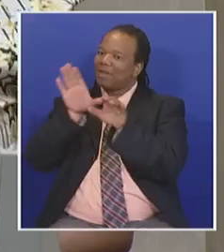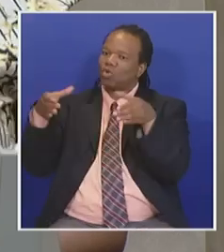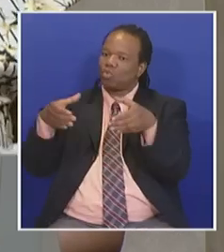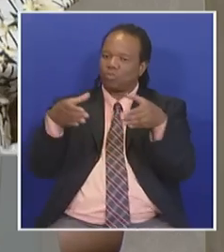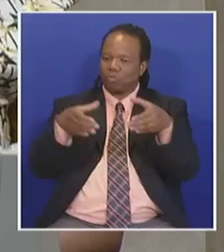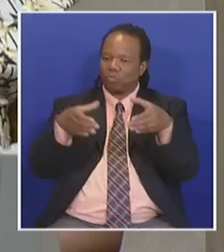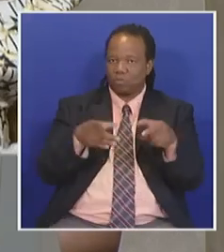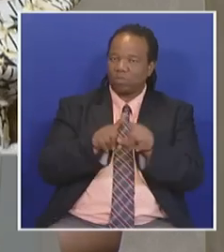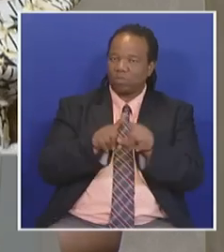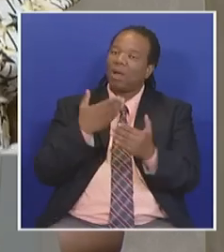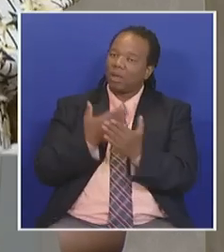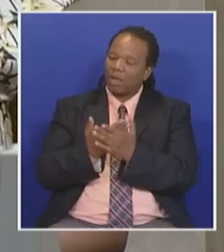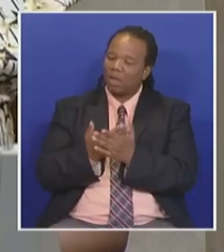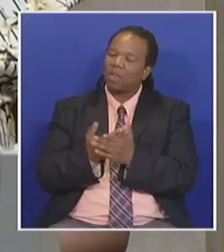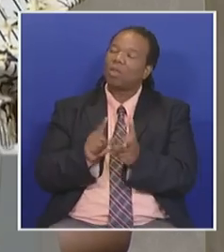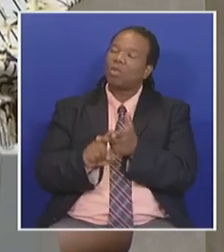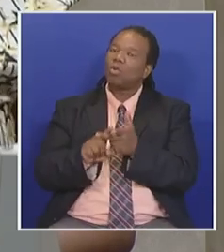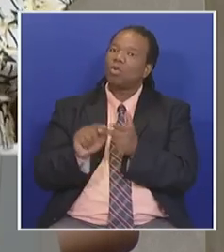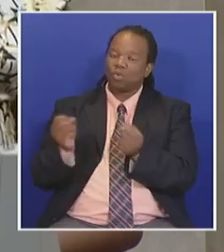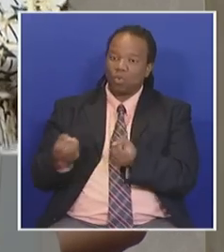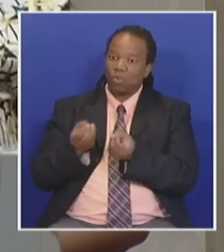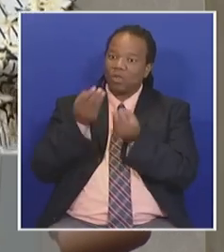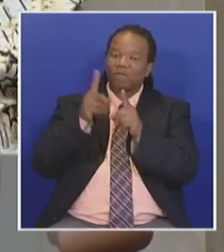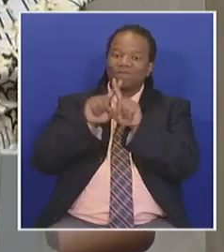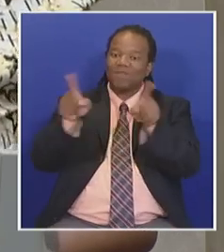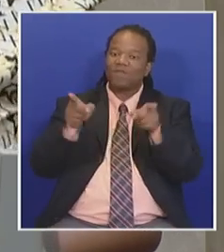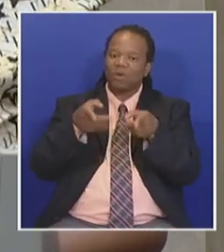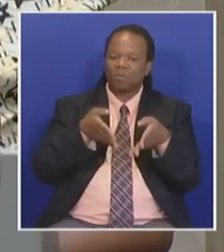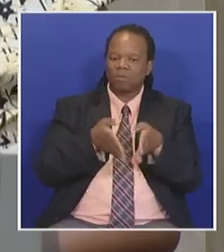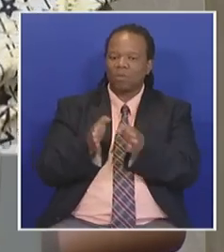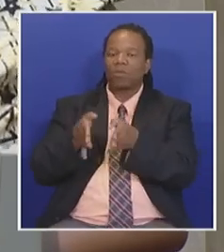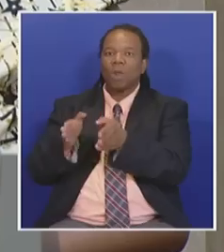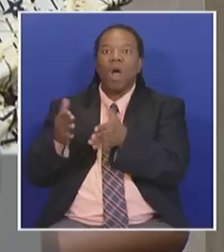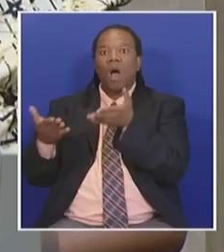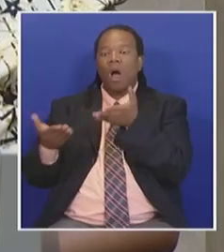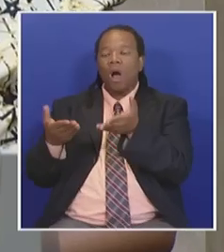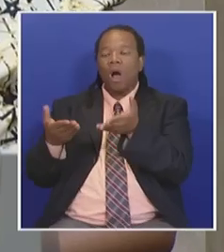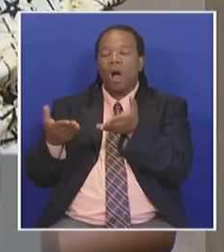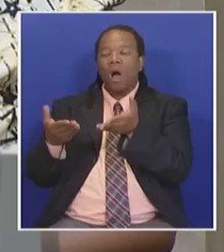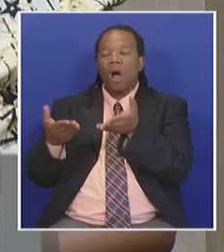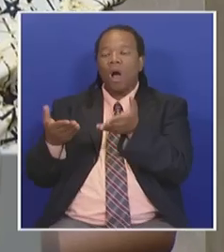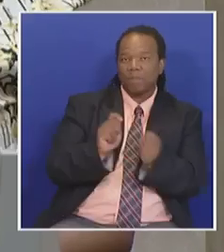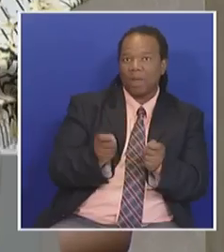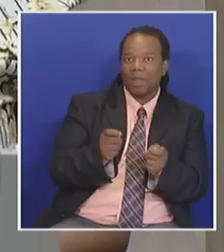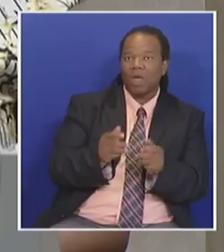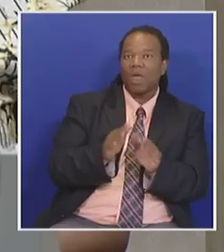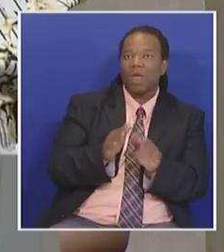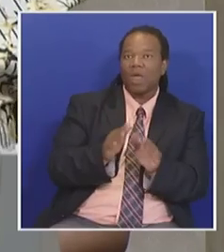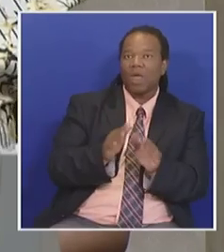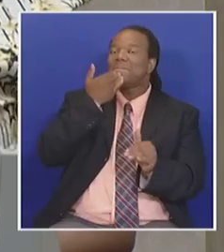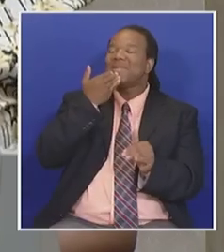to provide for different modalities for payment of electoral